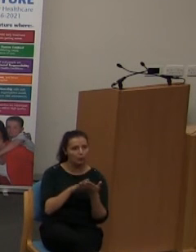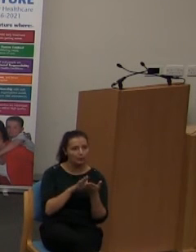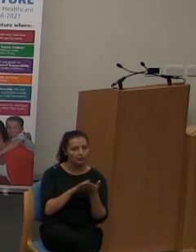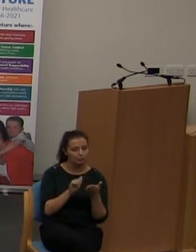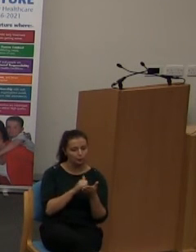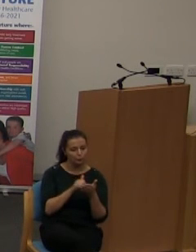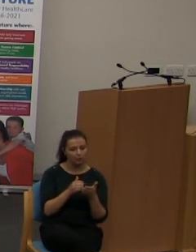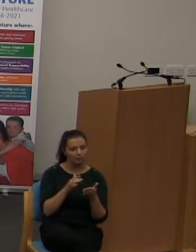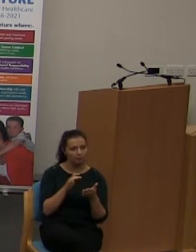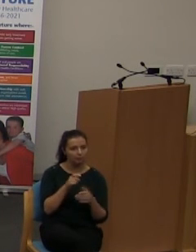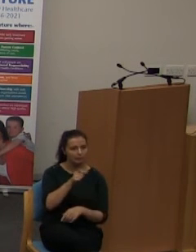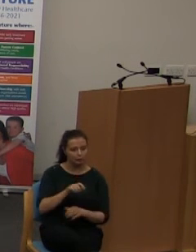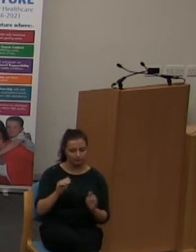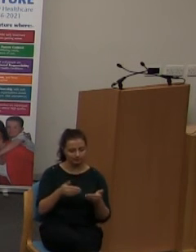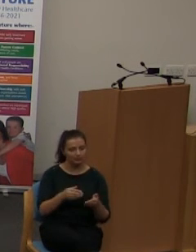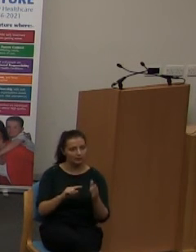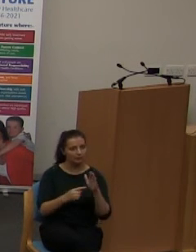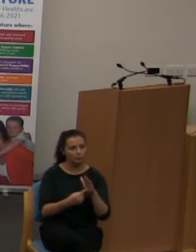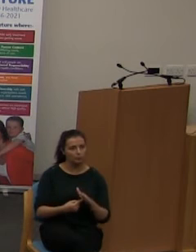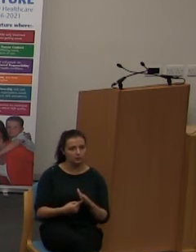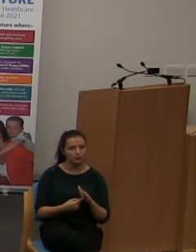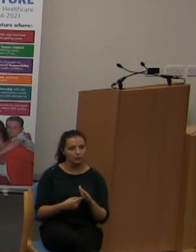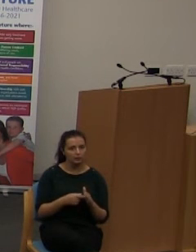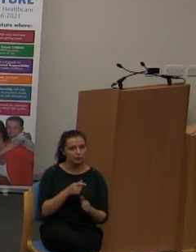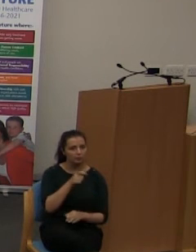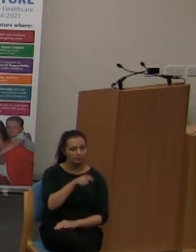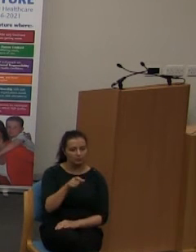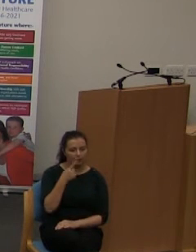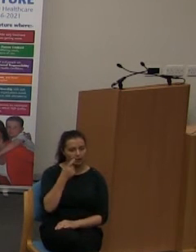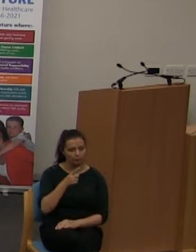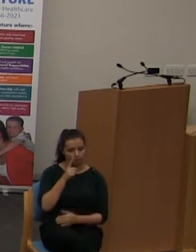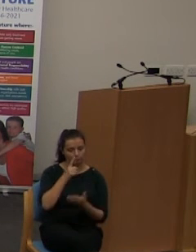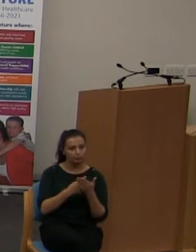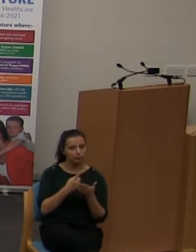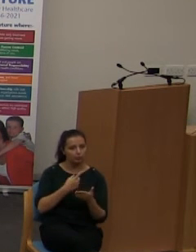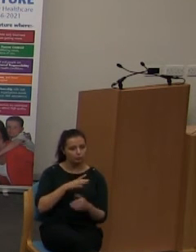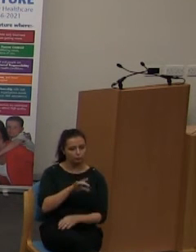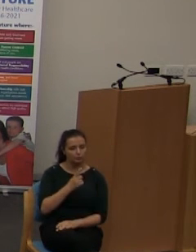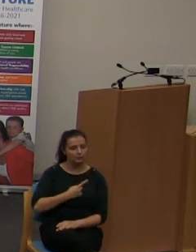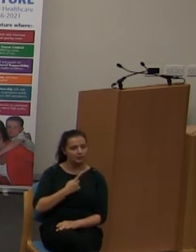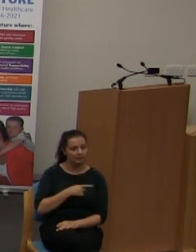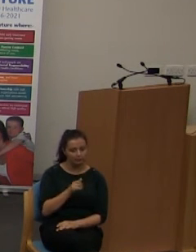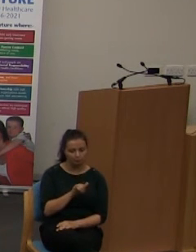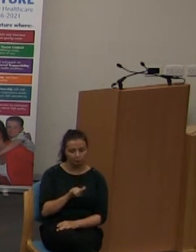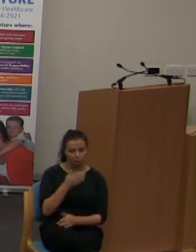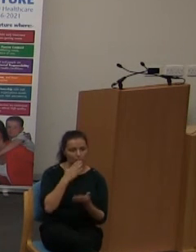person-centred, that people have that opportunity to choose appointment time. So there's quite a lot of issues around the area that